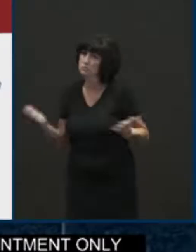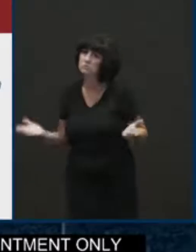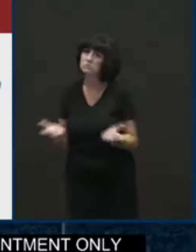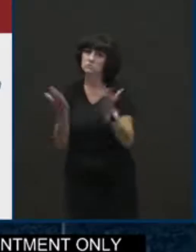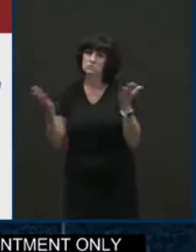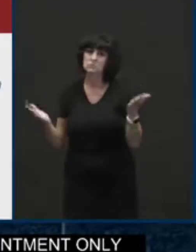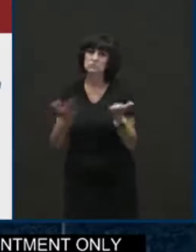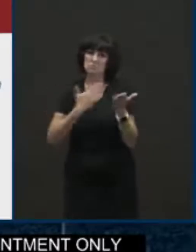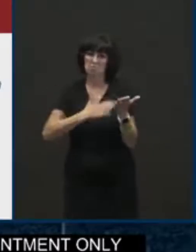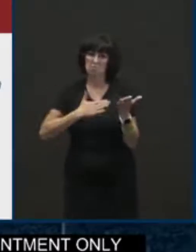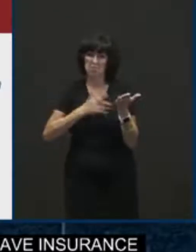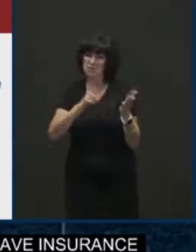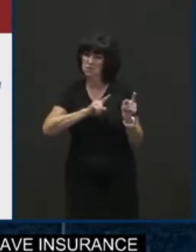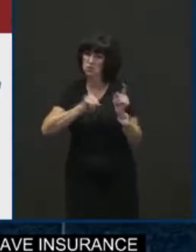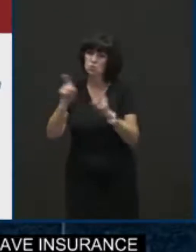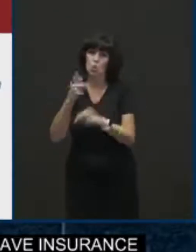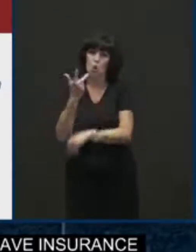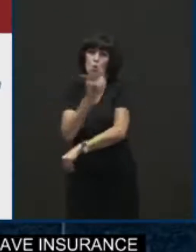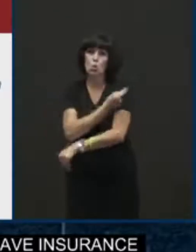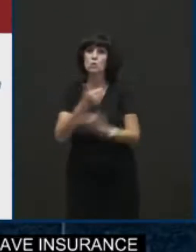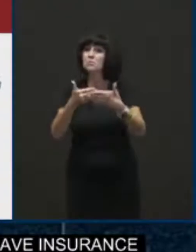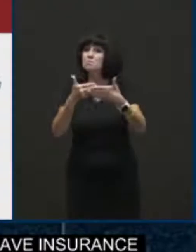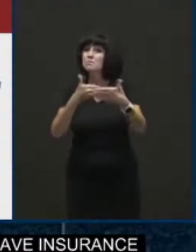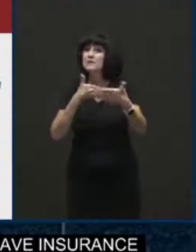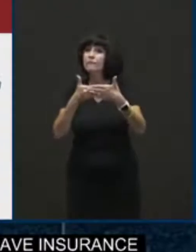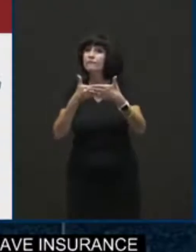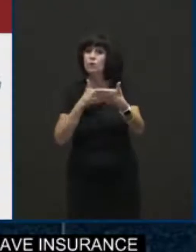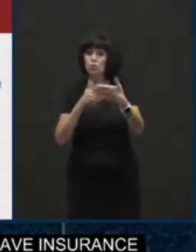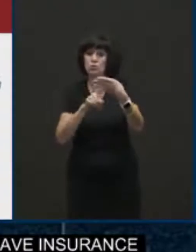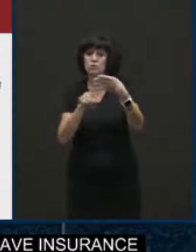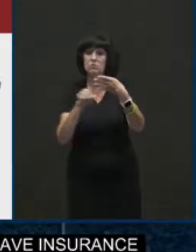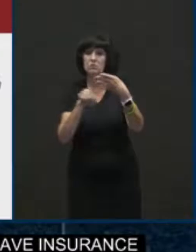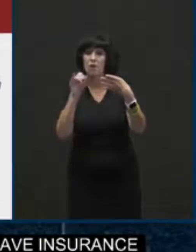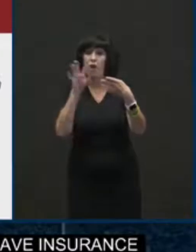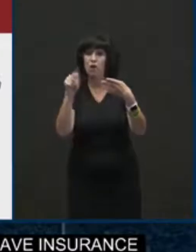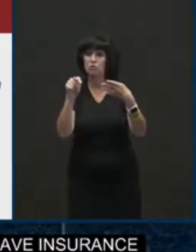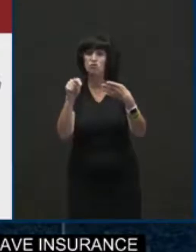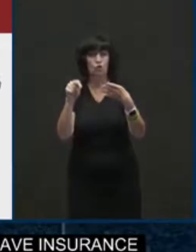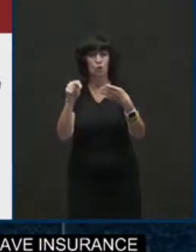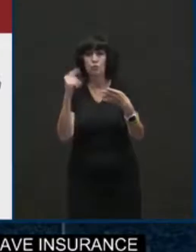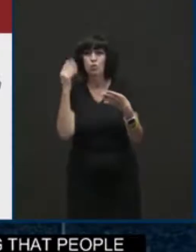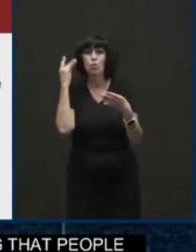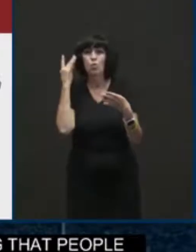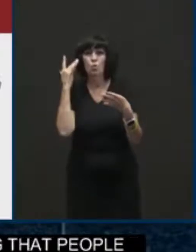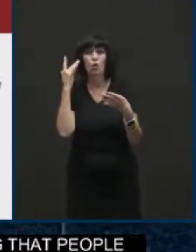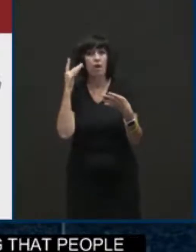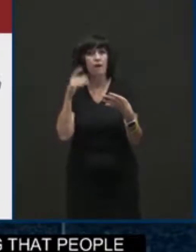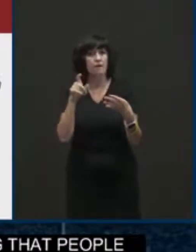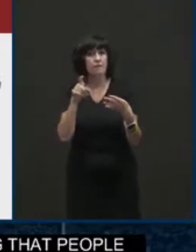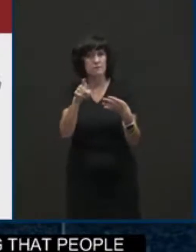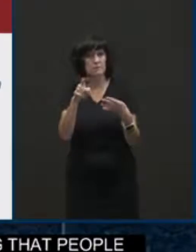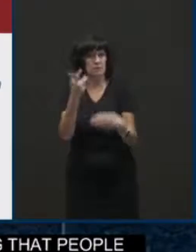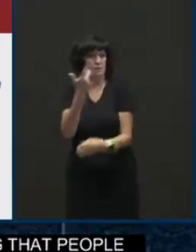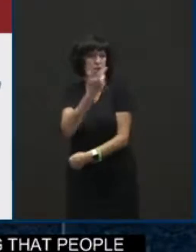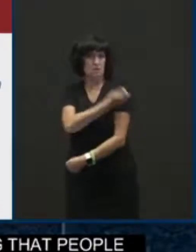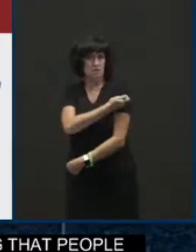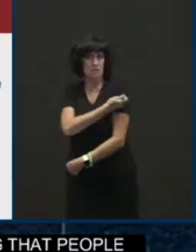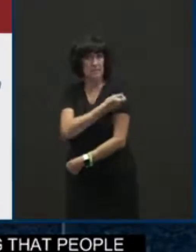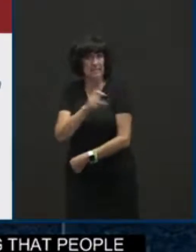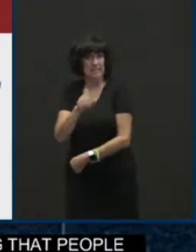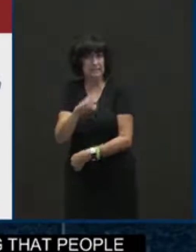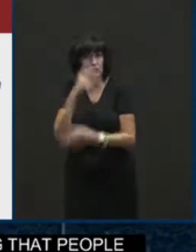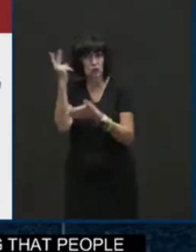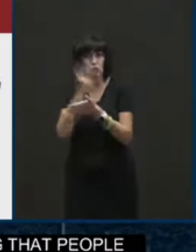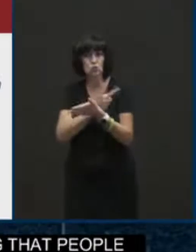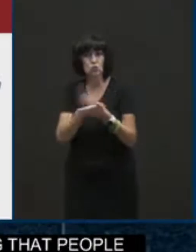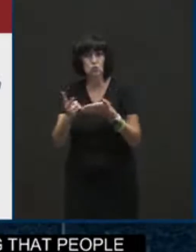get their flu vaccine before the end of October. It takes a good 2 weeks for you to become protected after you get the flu